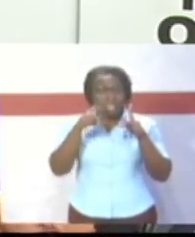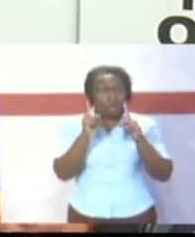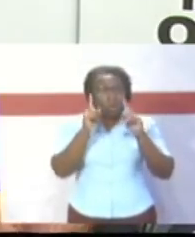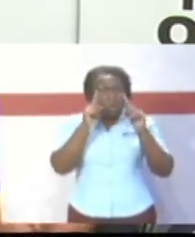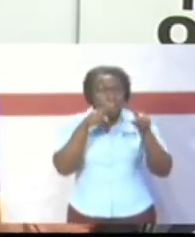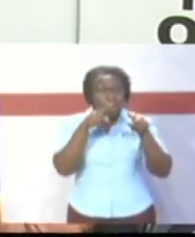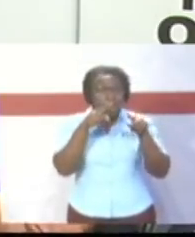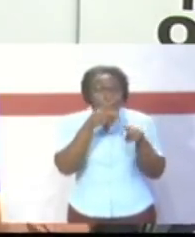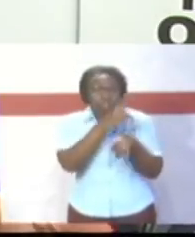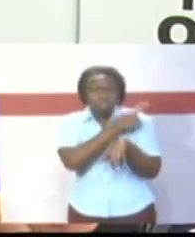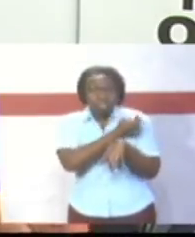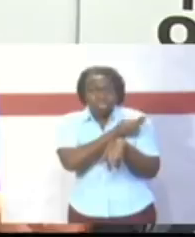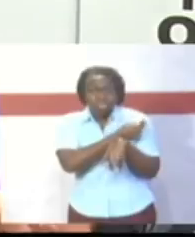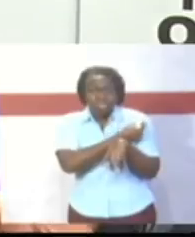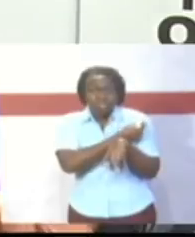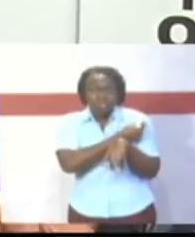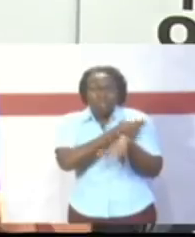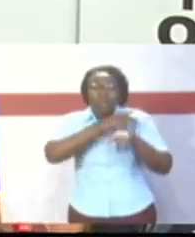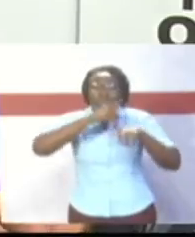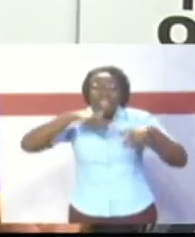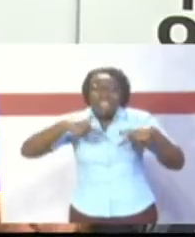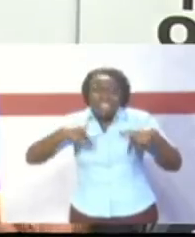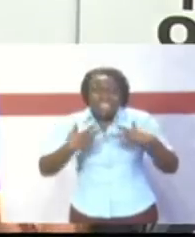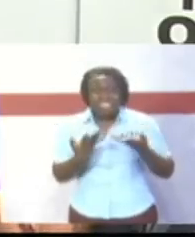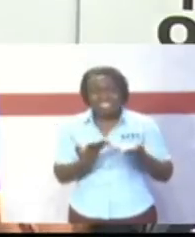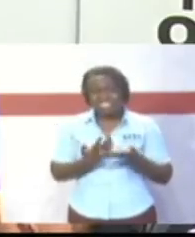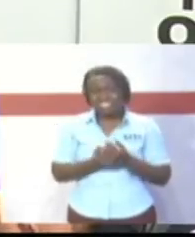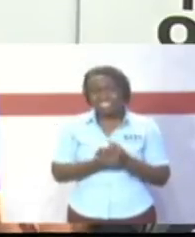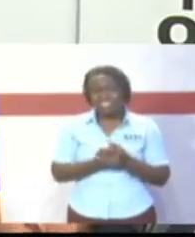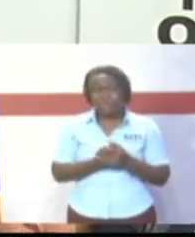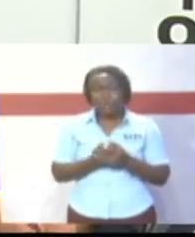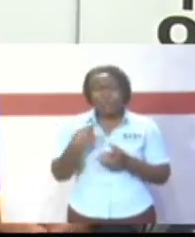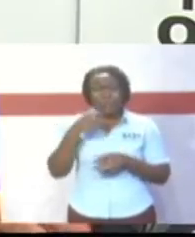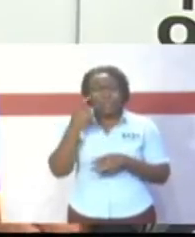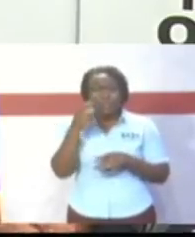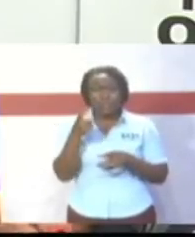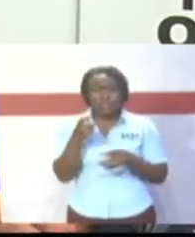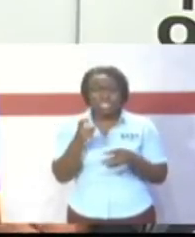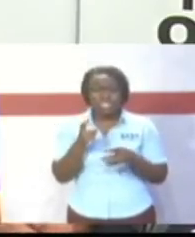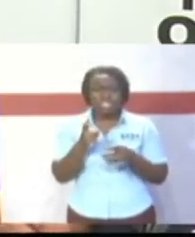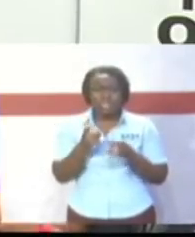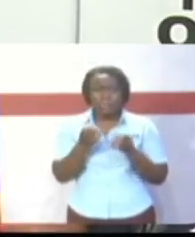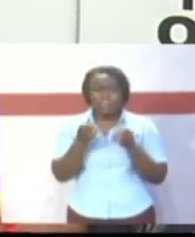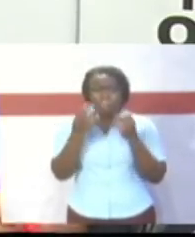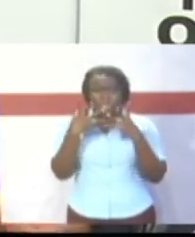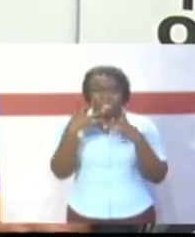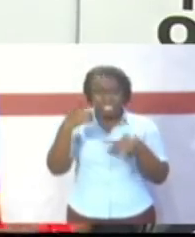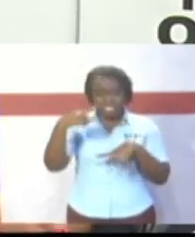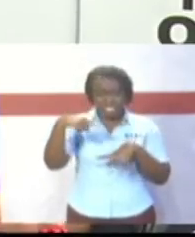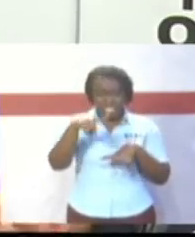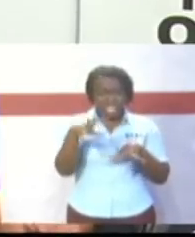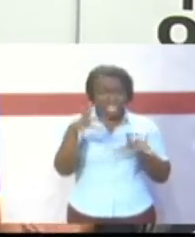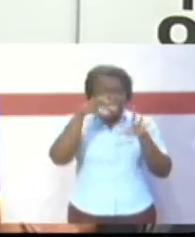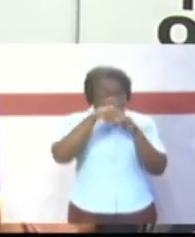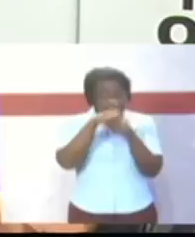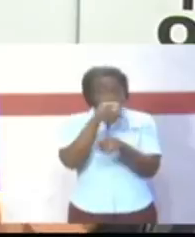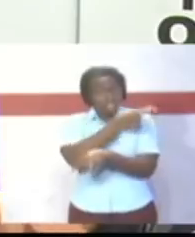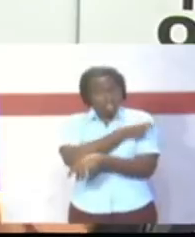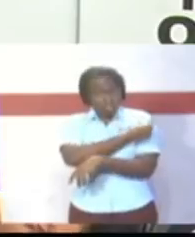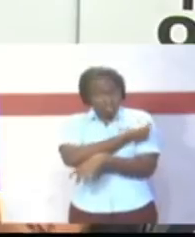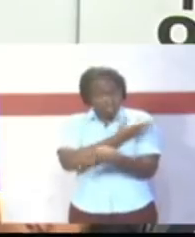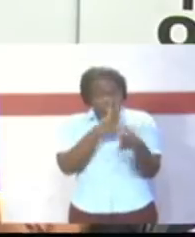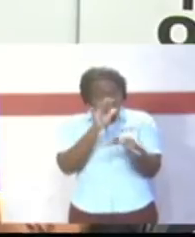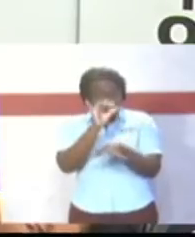of surviving. We continue to notice high levels and numbers of patients in the hospitals, in the